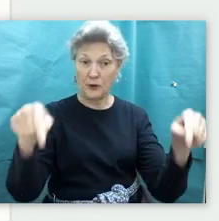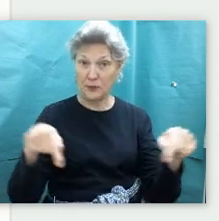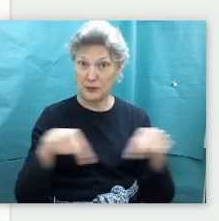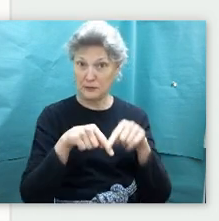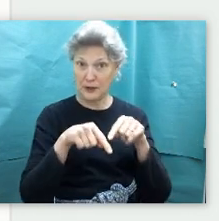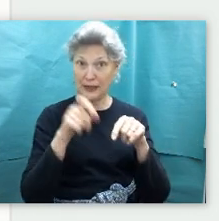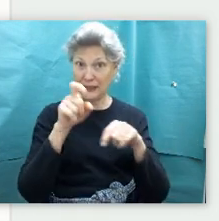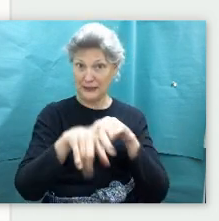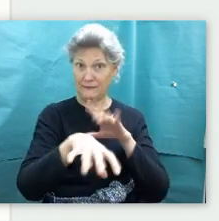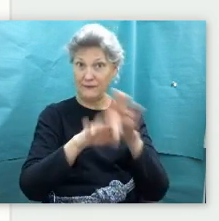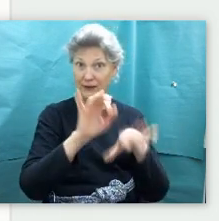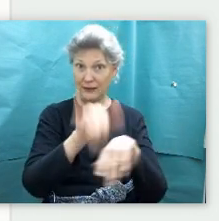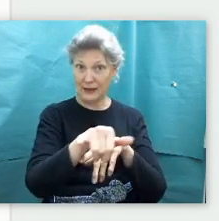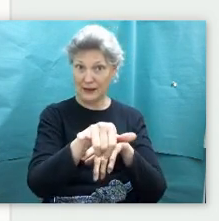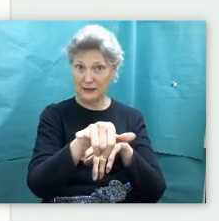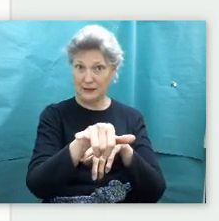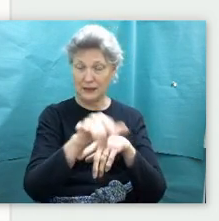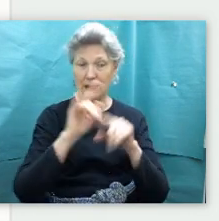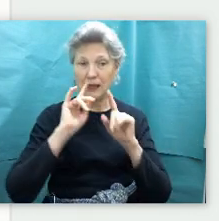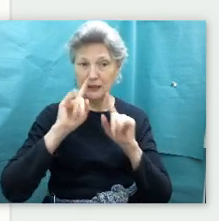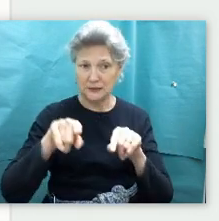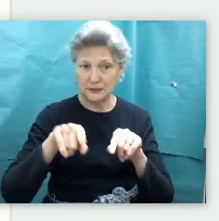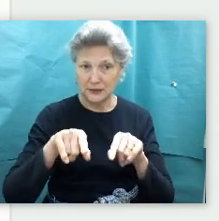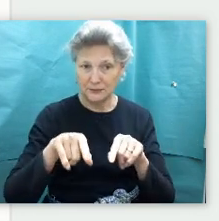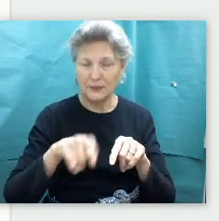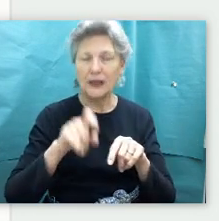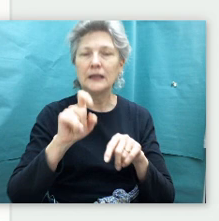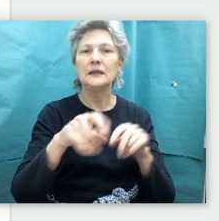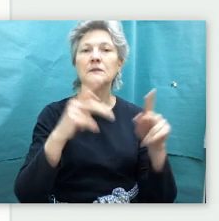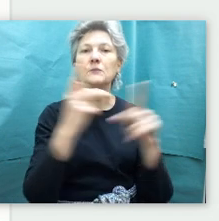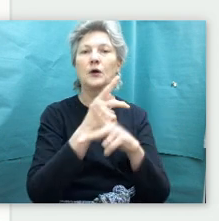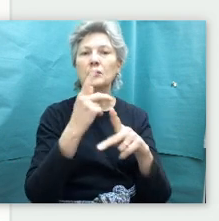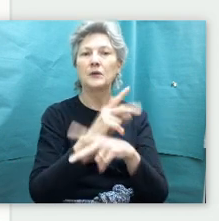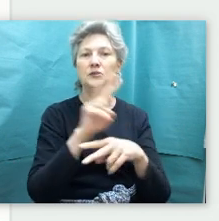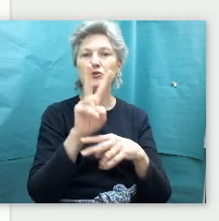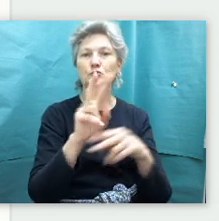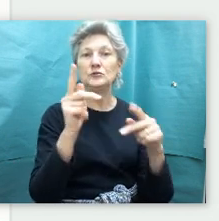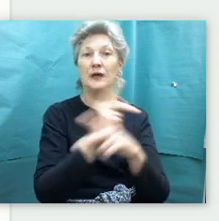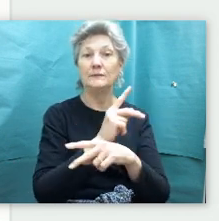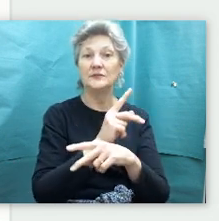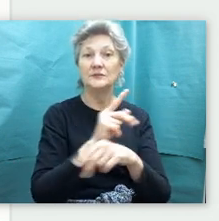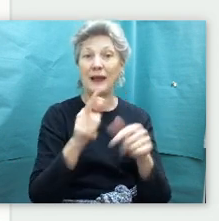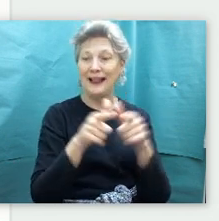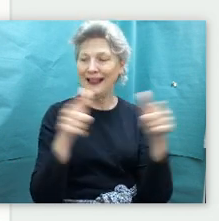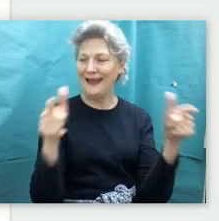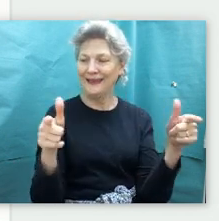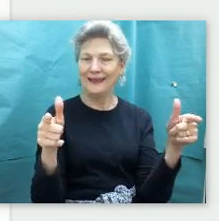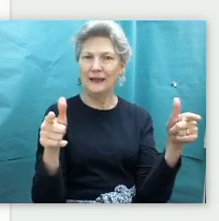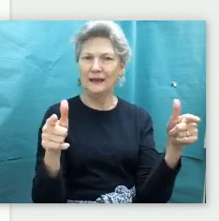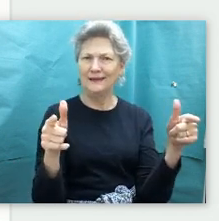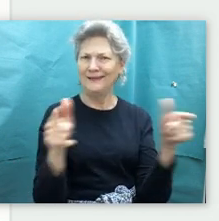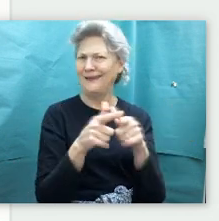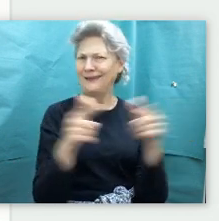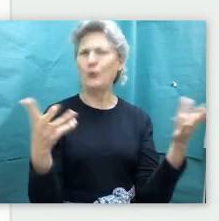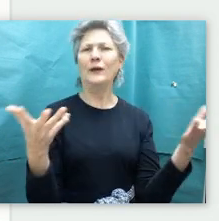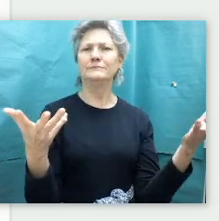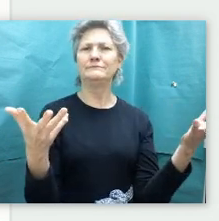to find, but I know that I'm going to multiply 2 times my length. And what's my